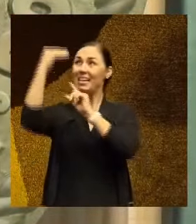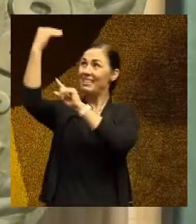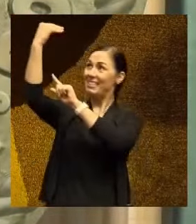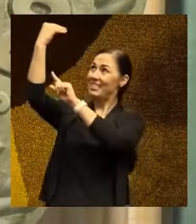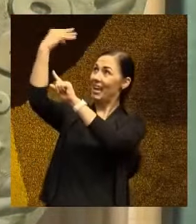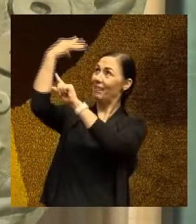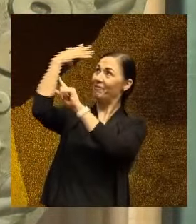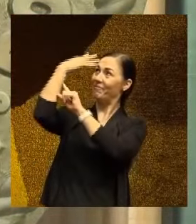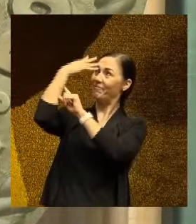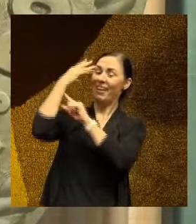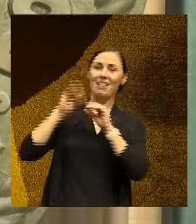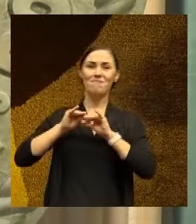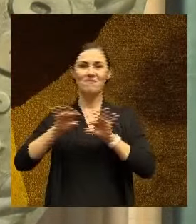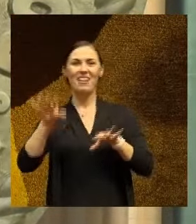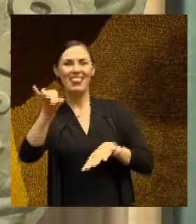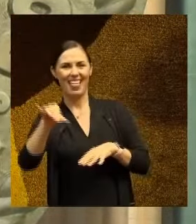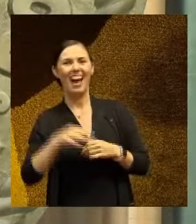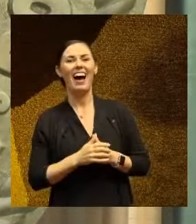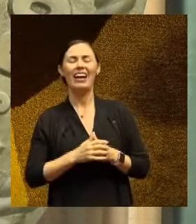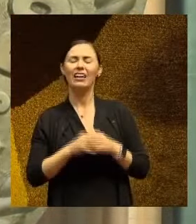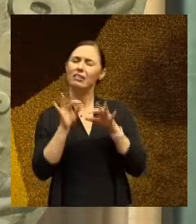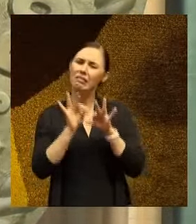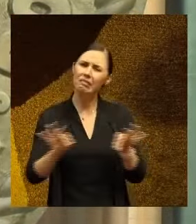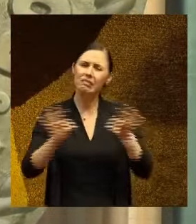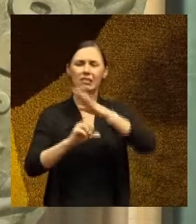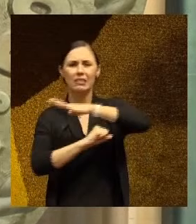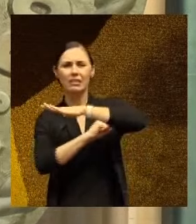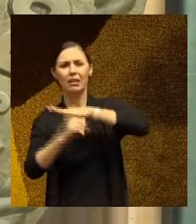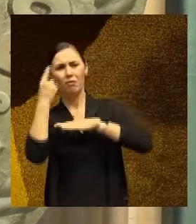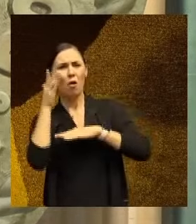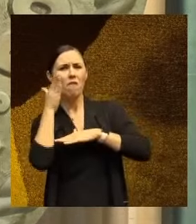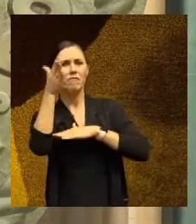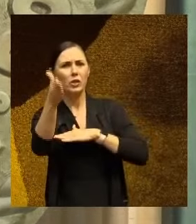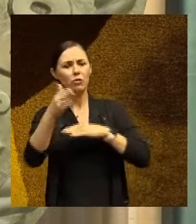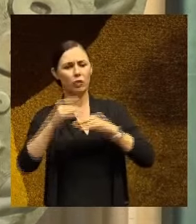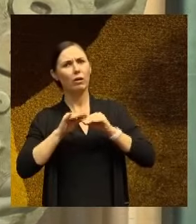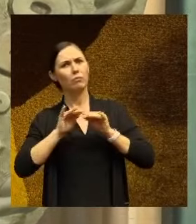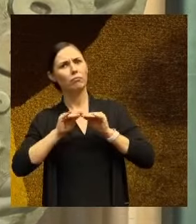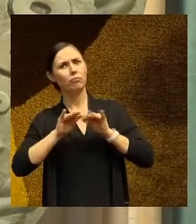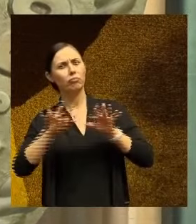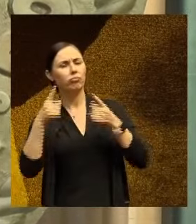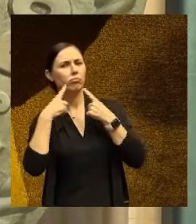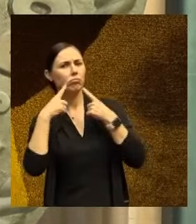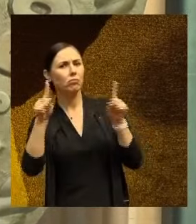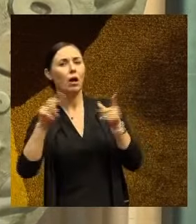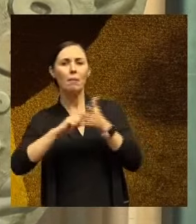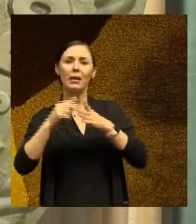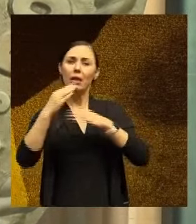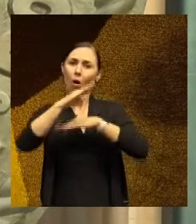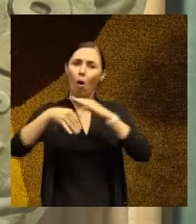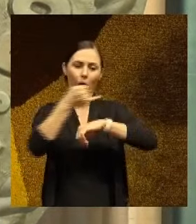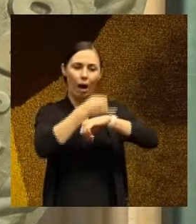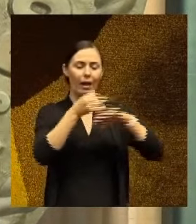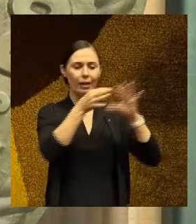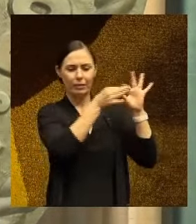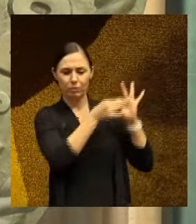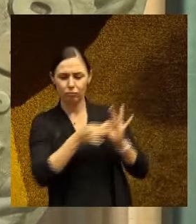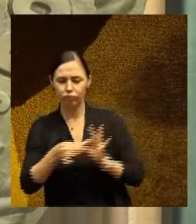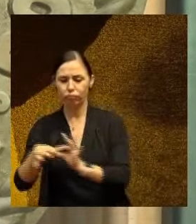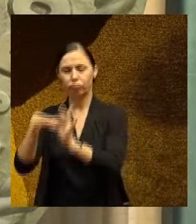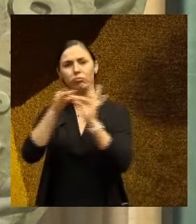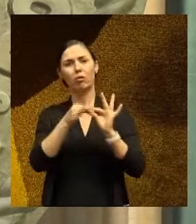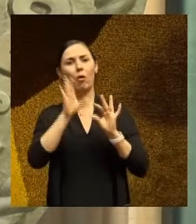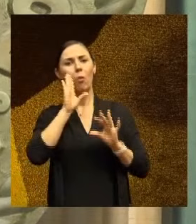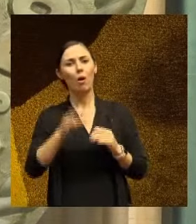critical infrastructure for the future, connecting all the main Hawaiian islands. This initiative will